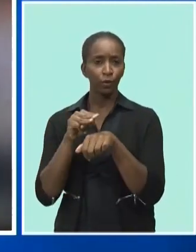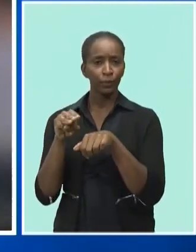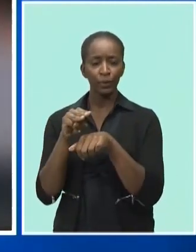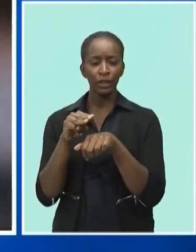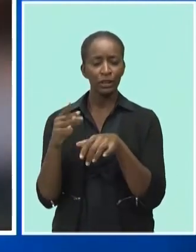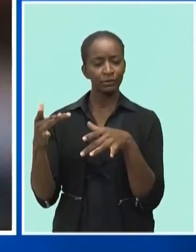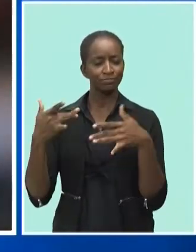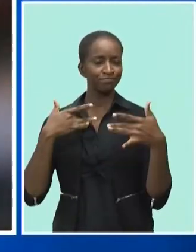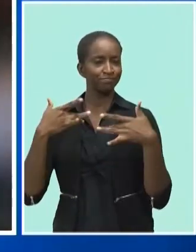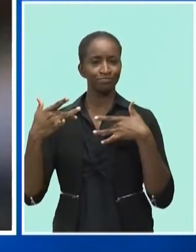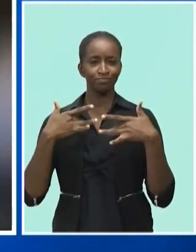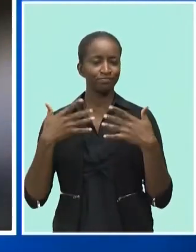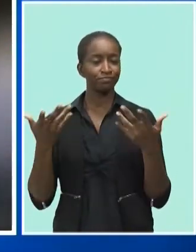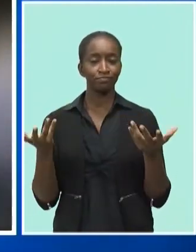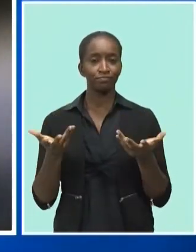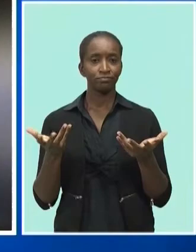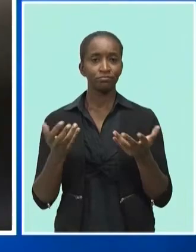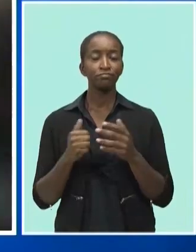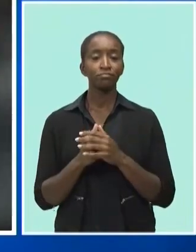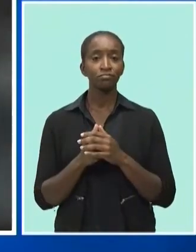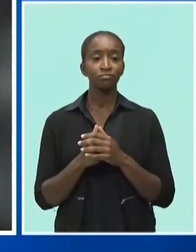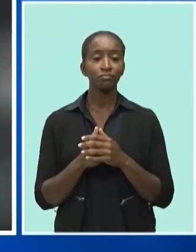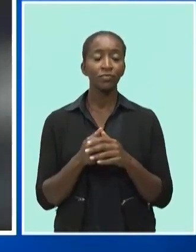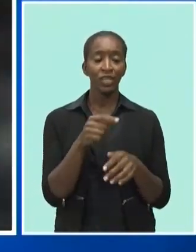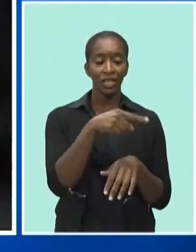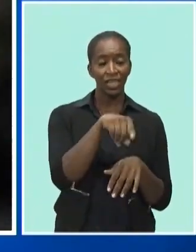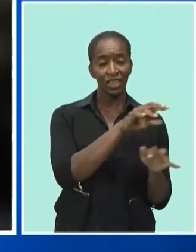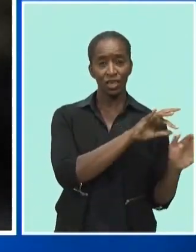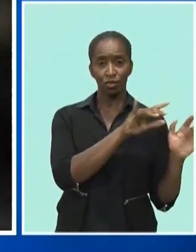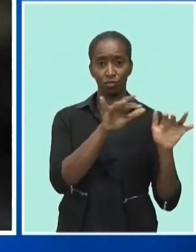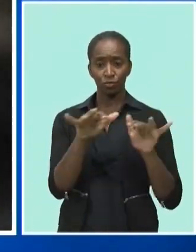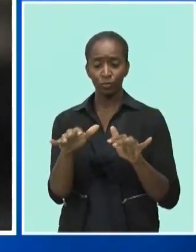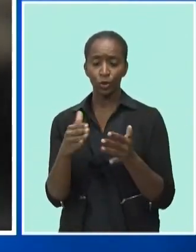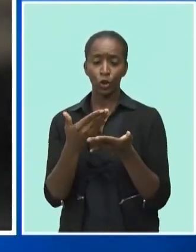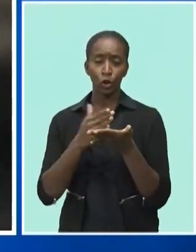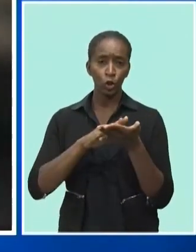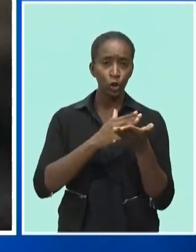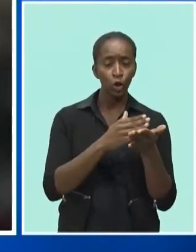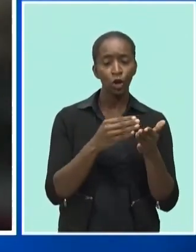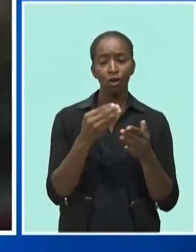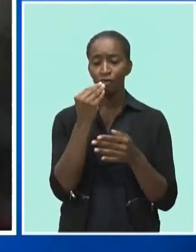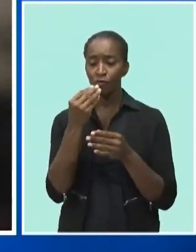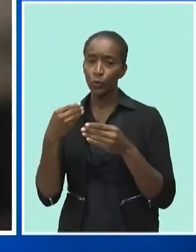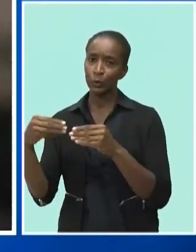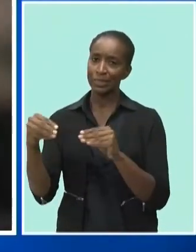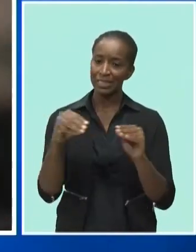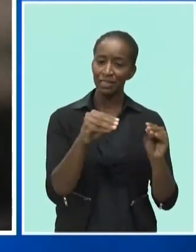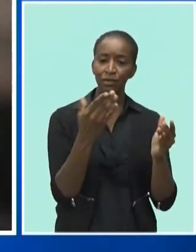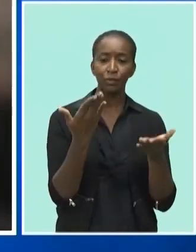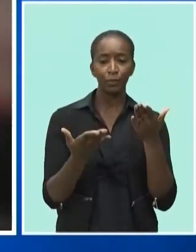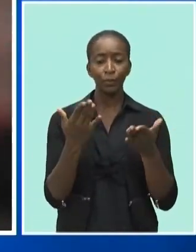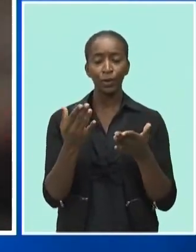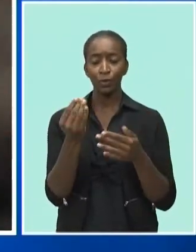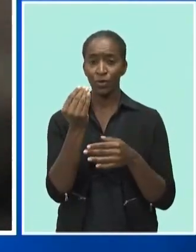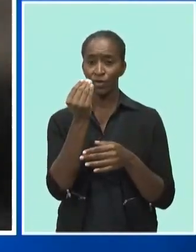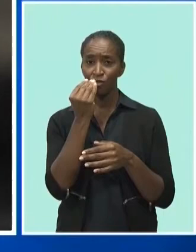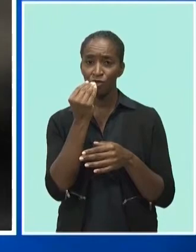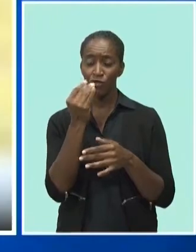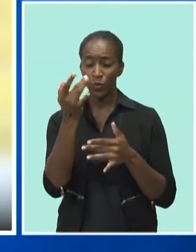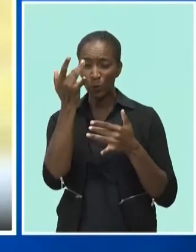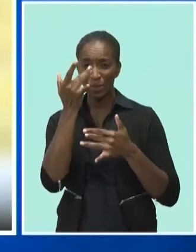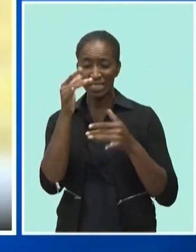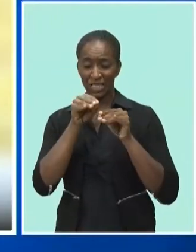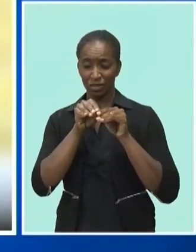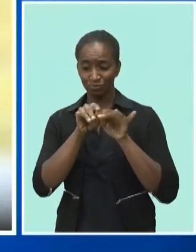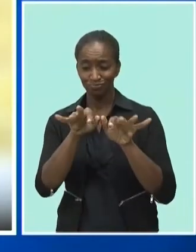is concerned this can result in an increase in foodborne diseases. According to Dr. Richards, these Venezuelans are selling food